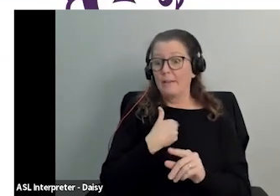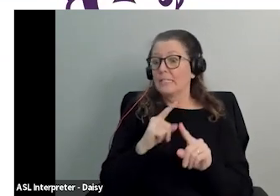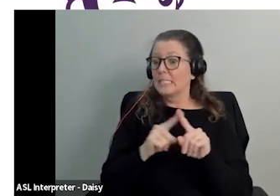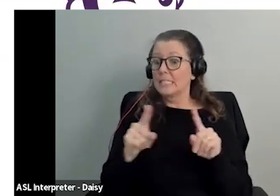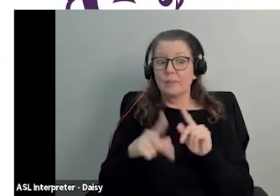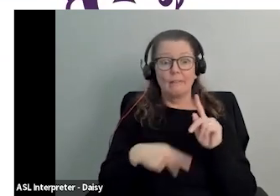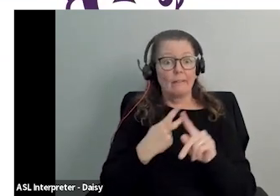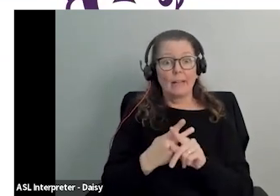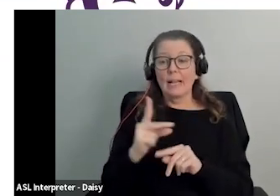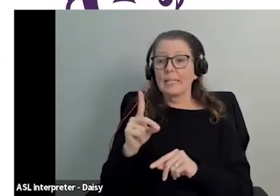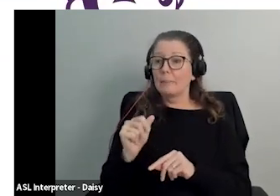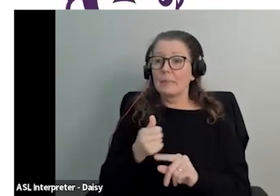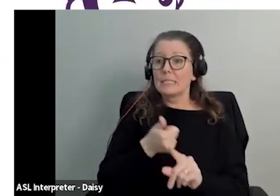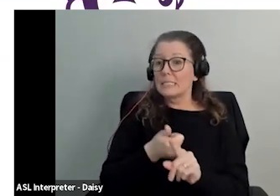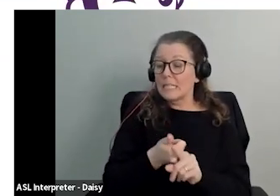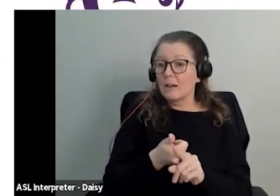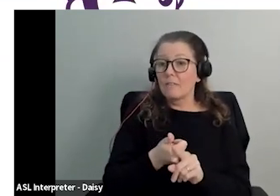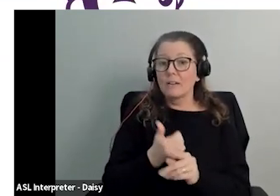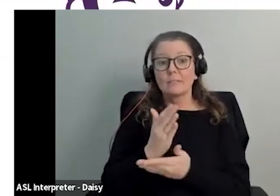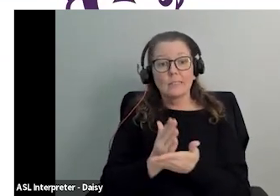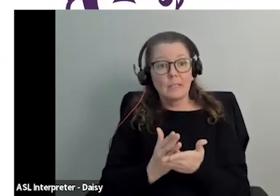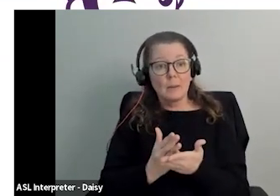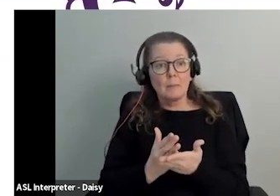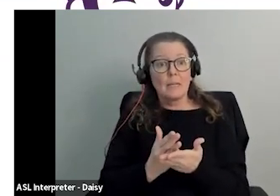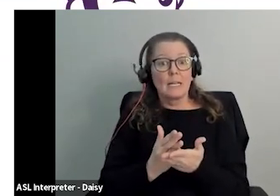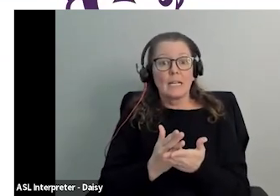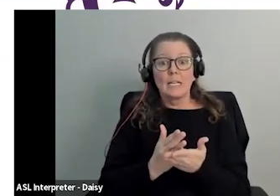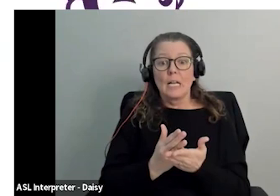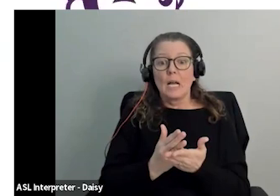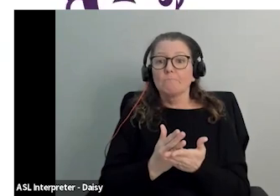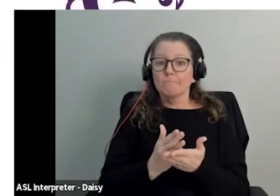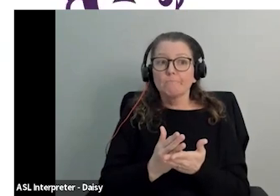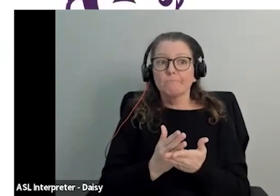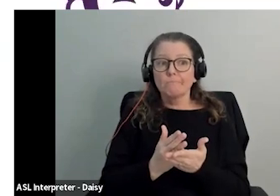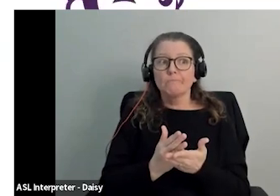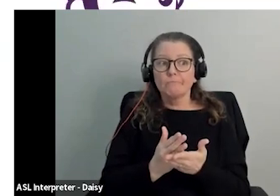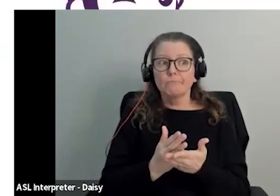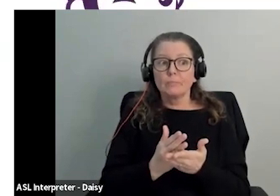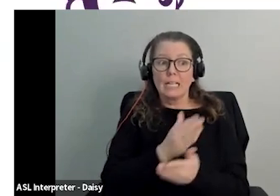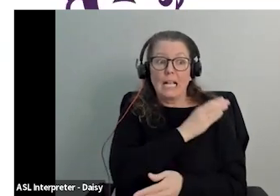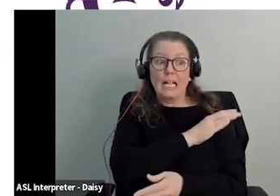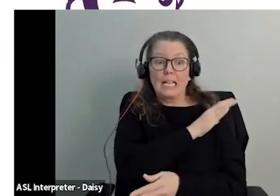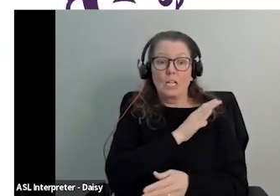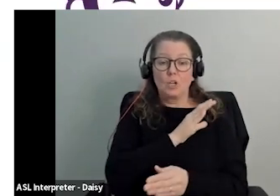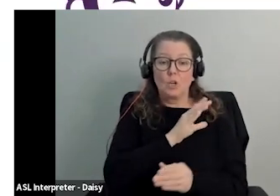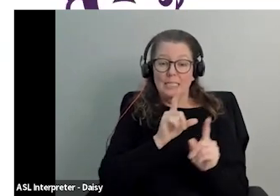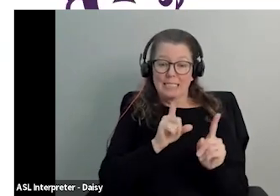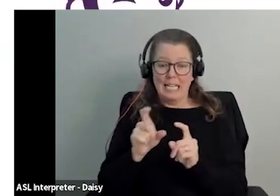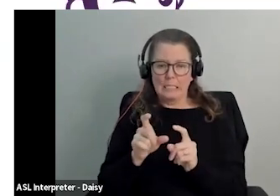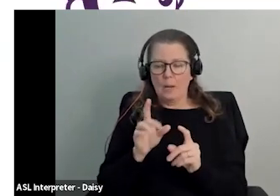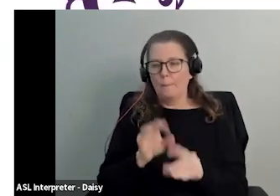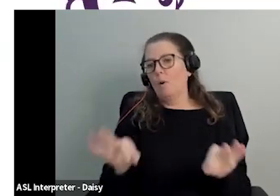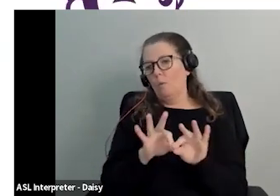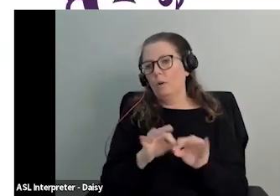frailties, and disabilities. And so this is something where it's very important that in the clinical trial space, for example, that